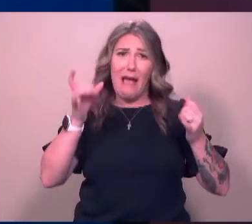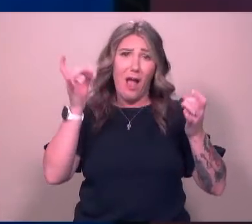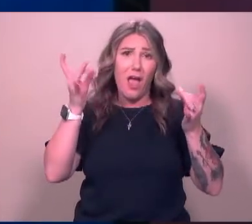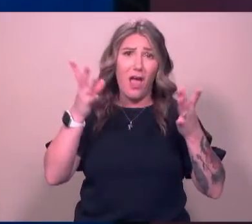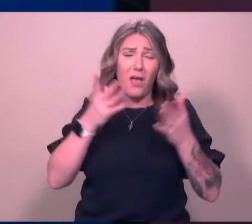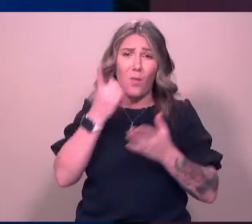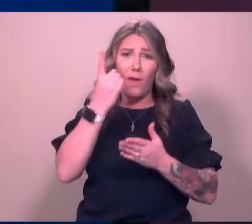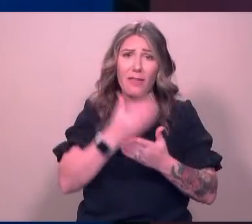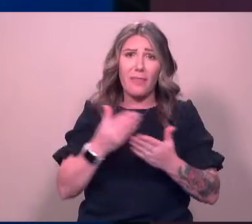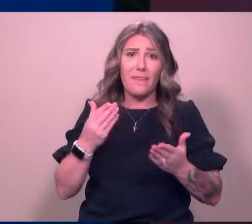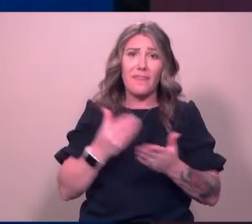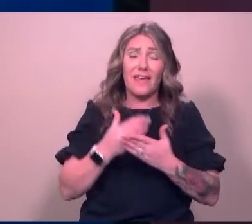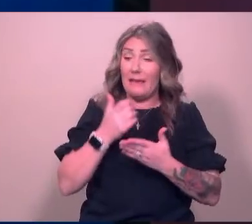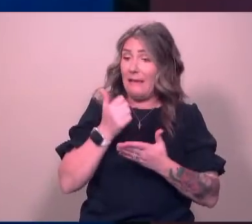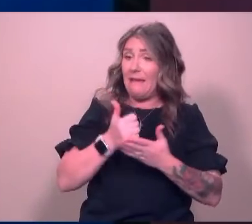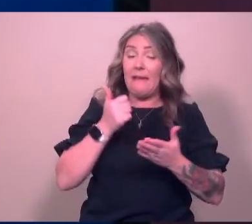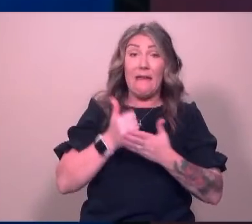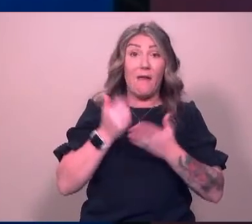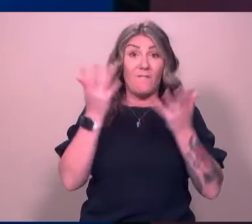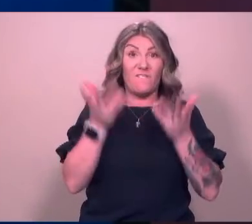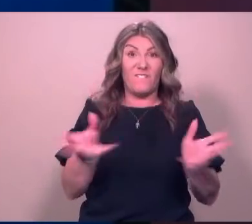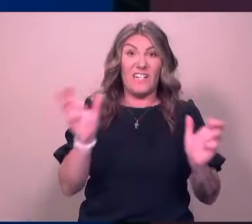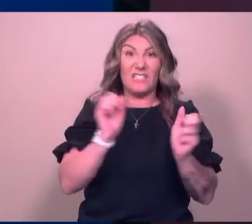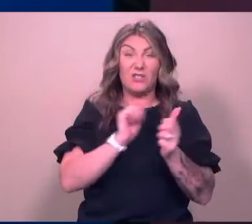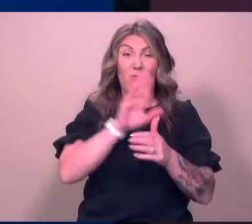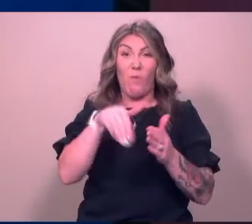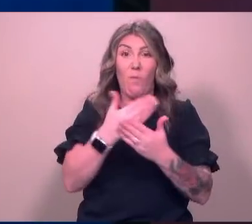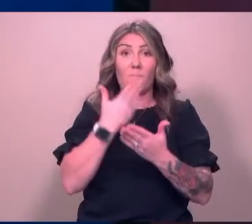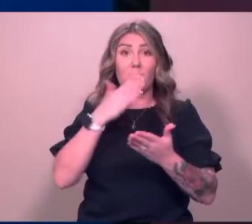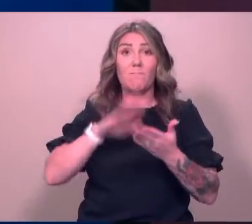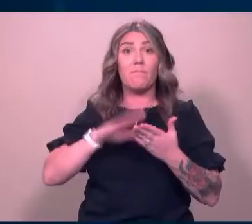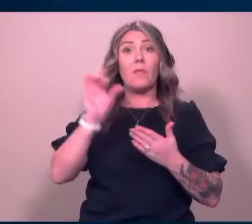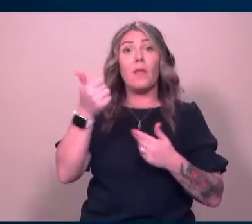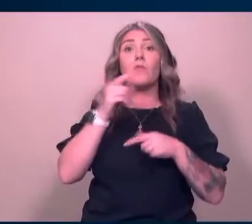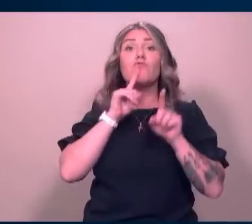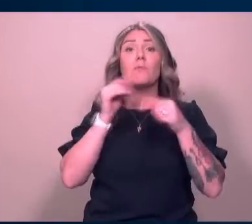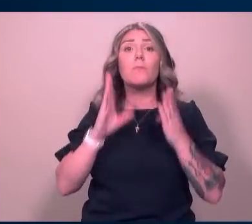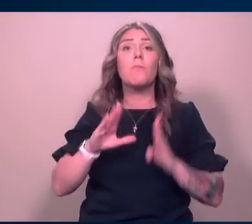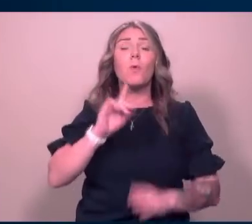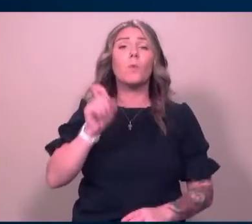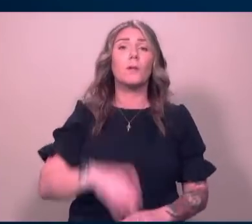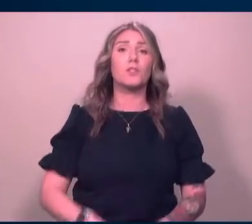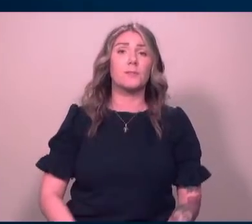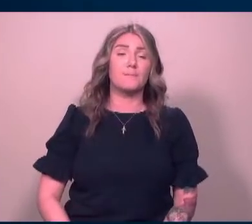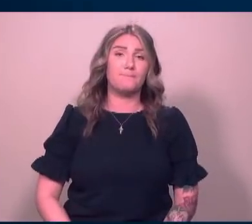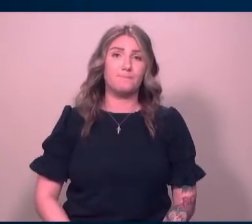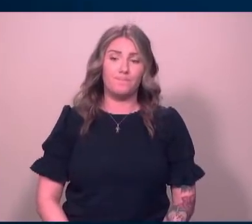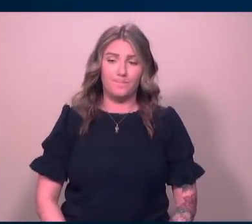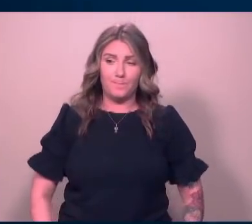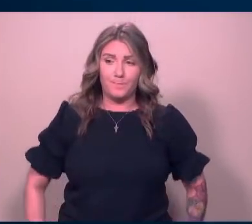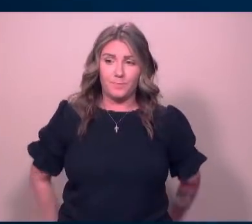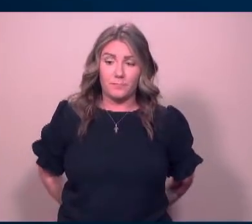that will actually help us get rid of this darn curse. All right, let's see if there's another reporter question.